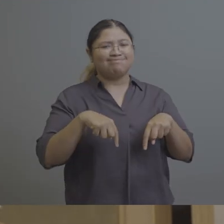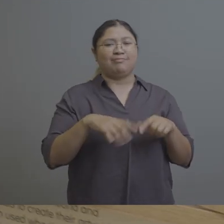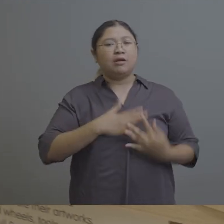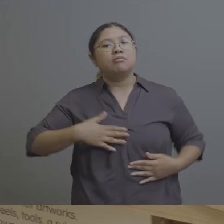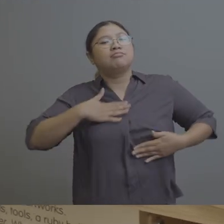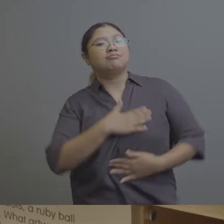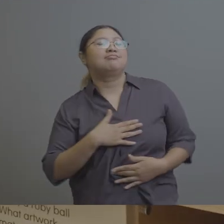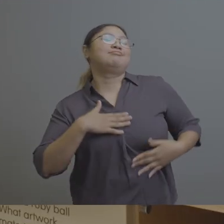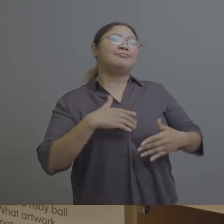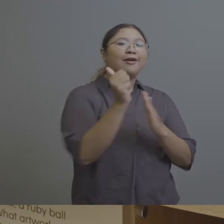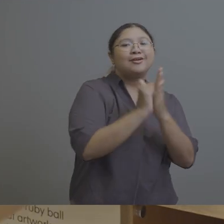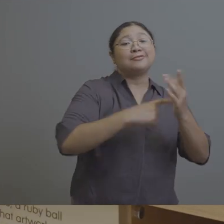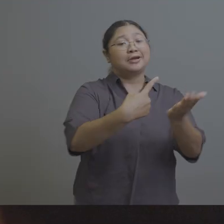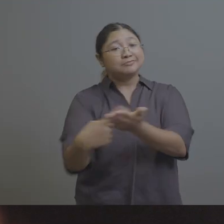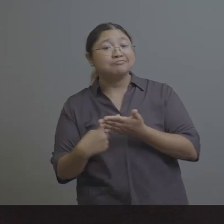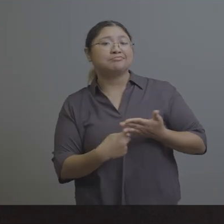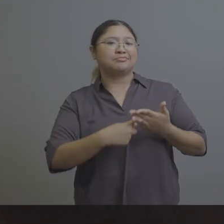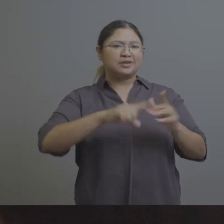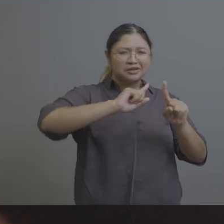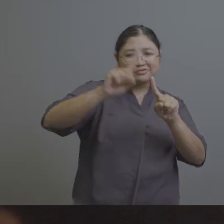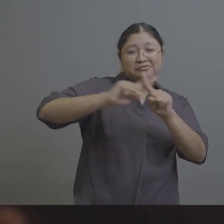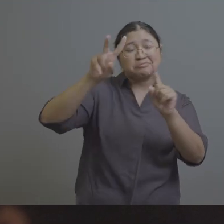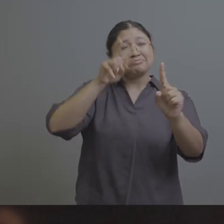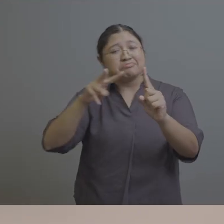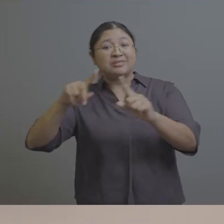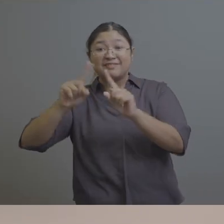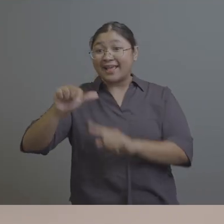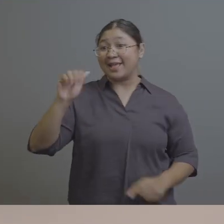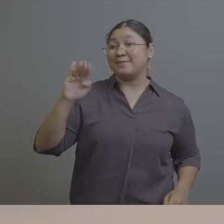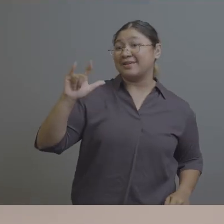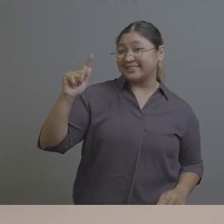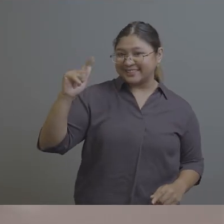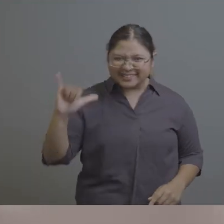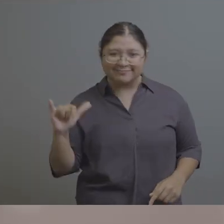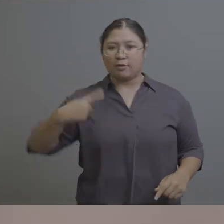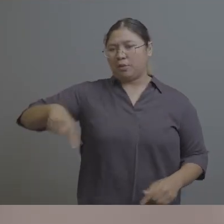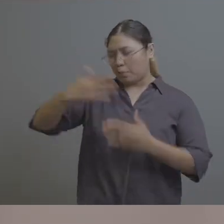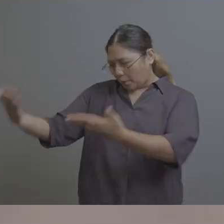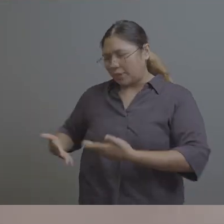discussions, ensuring that museum learning welcomes all voices and abilities.